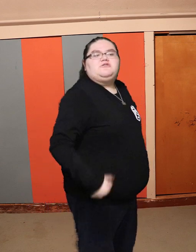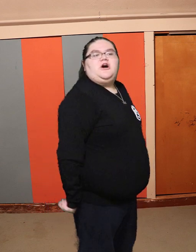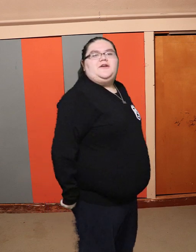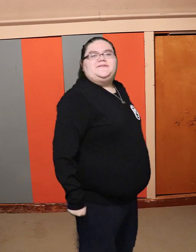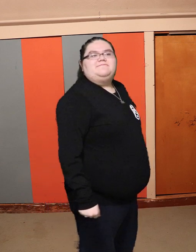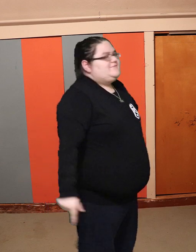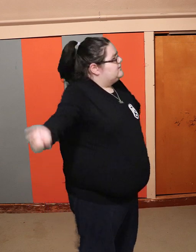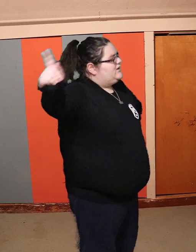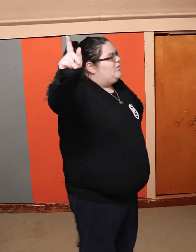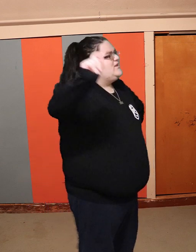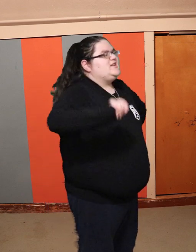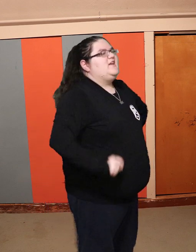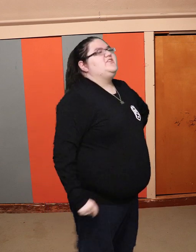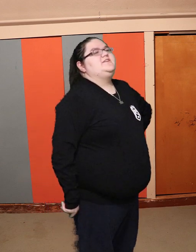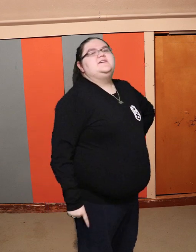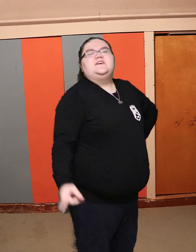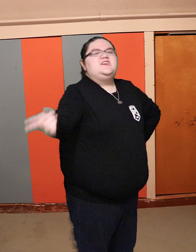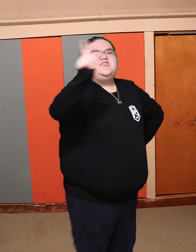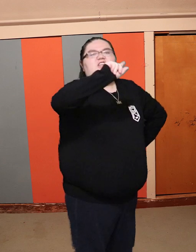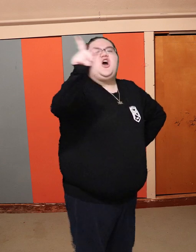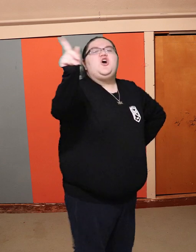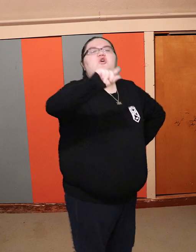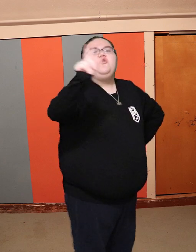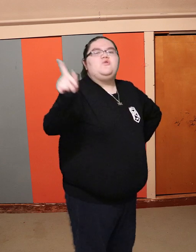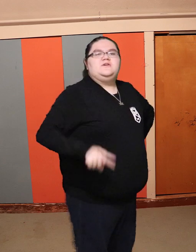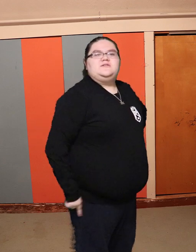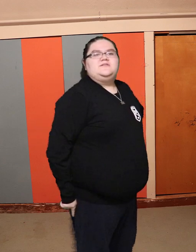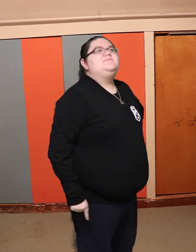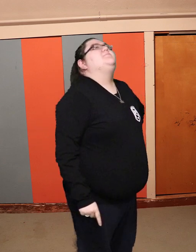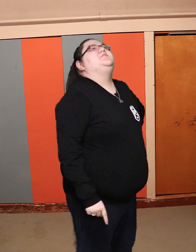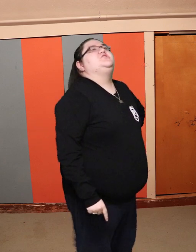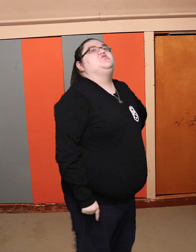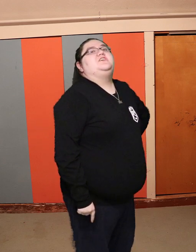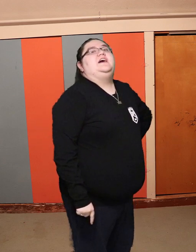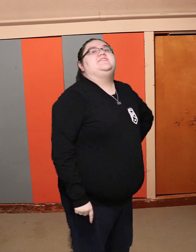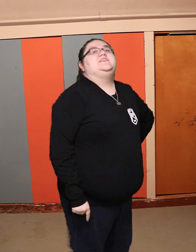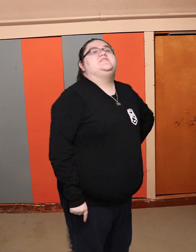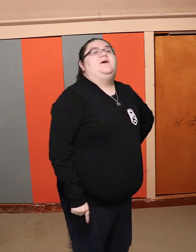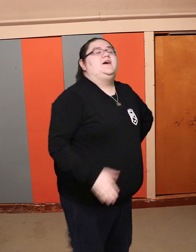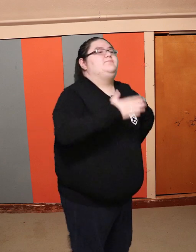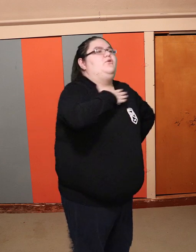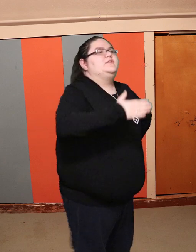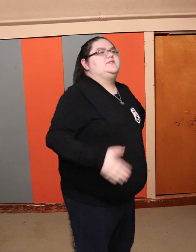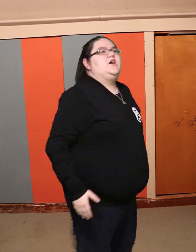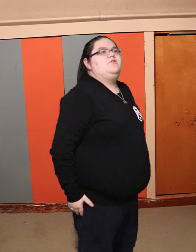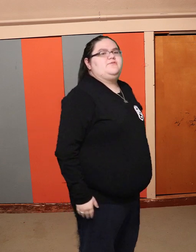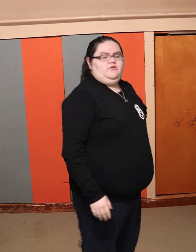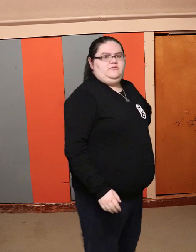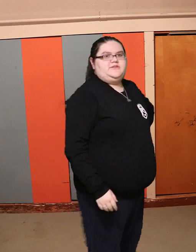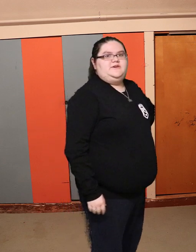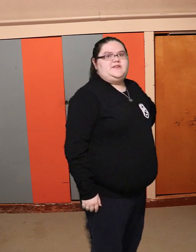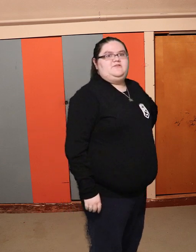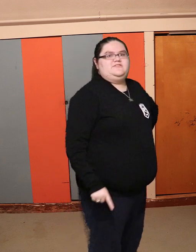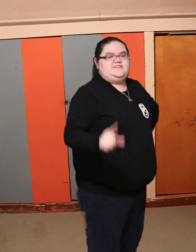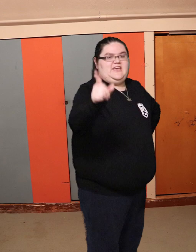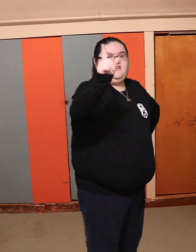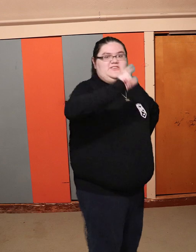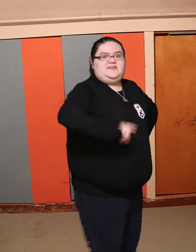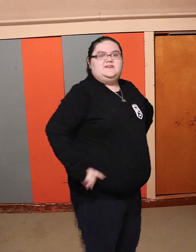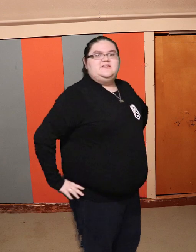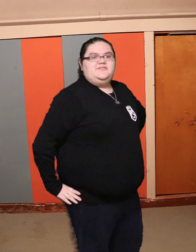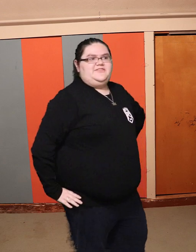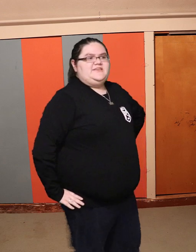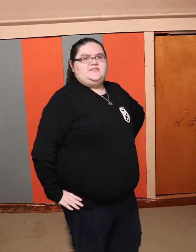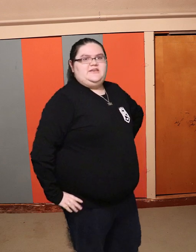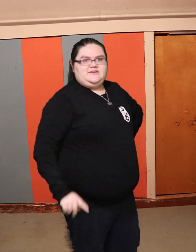dark clothes on. Because they don't want to see nothing. No. Not being a jerk like that to my boys. No, of course not. How dare